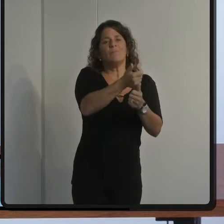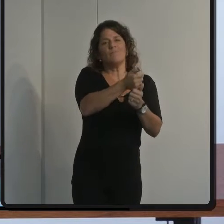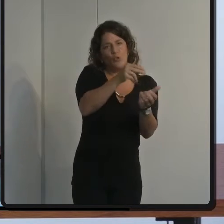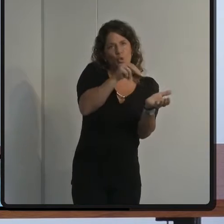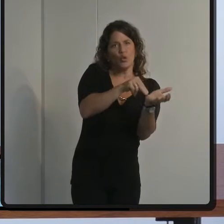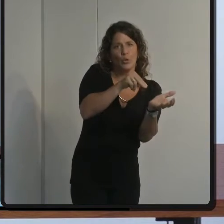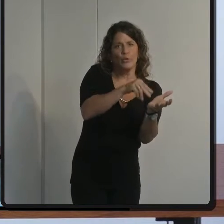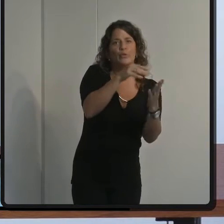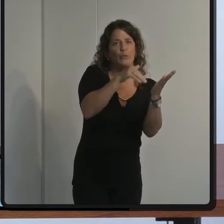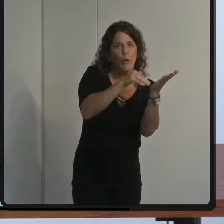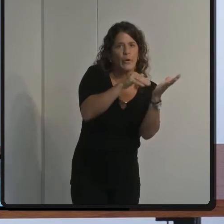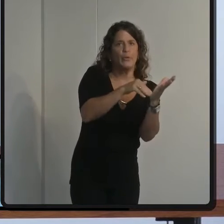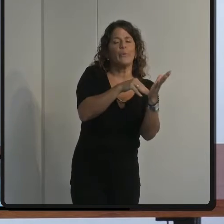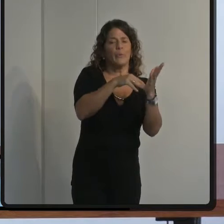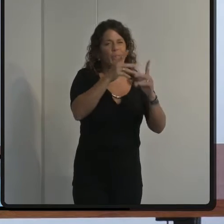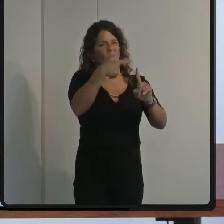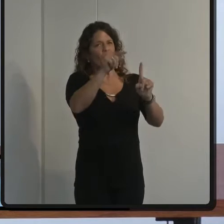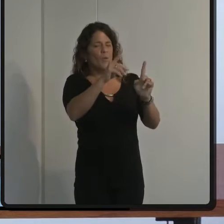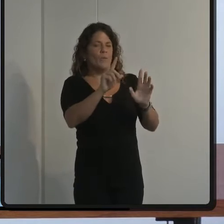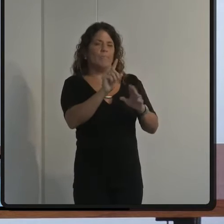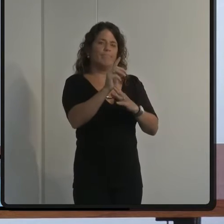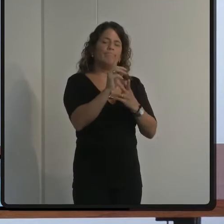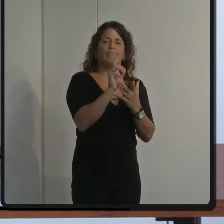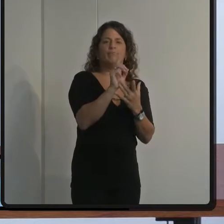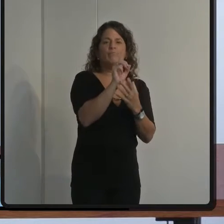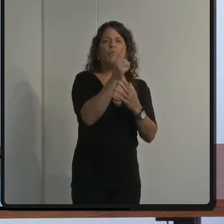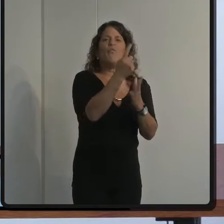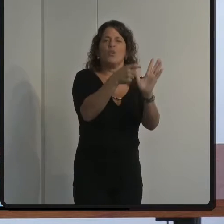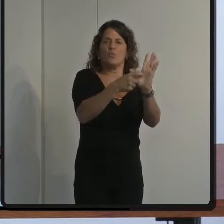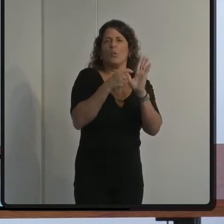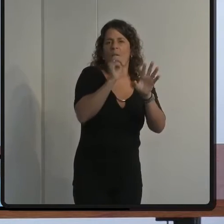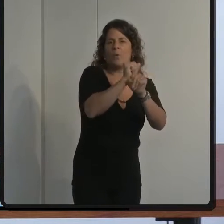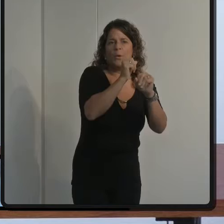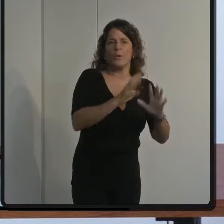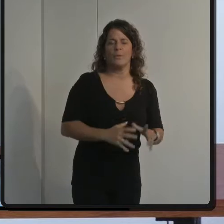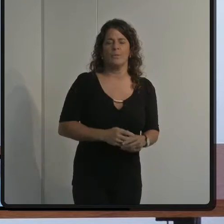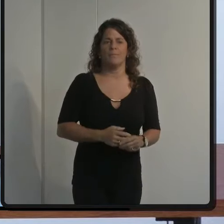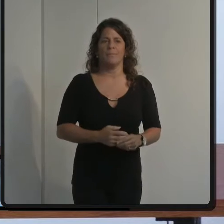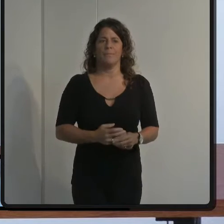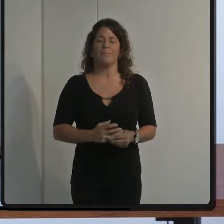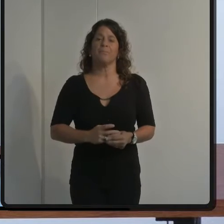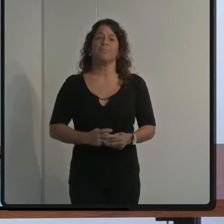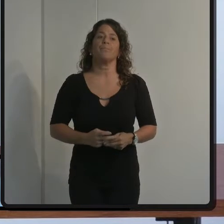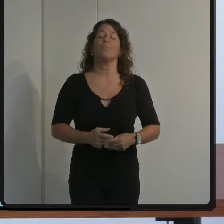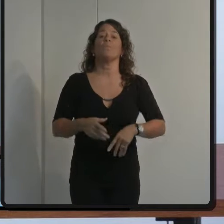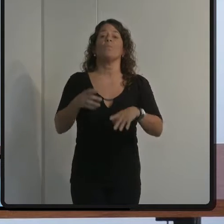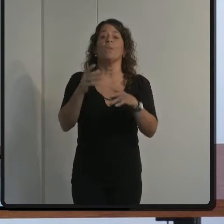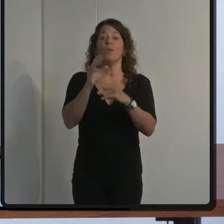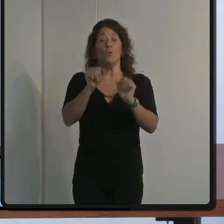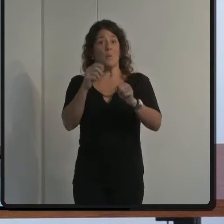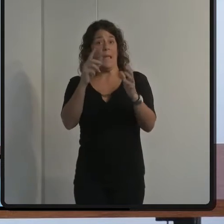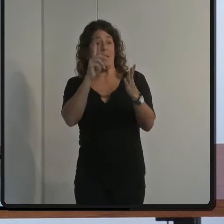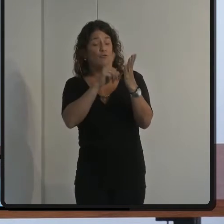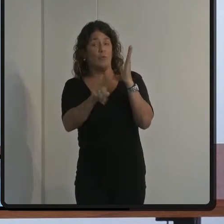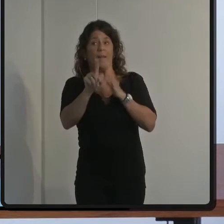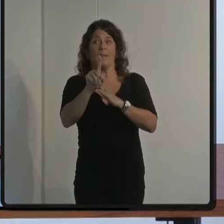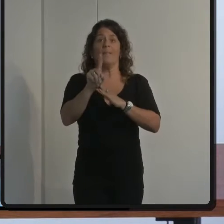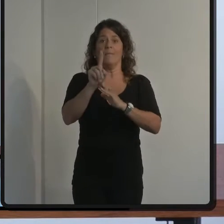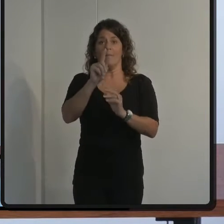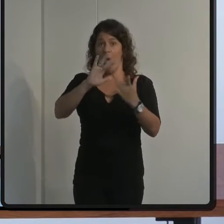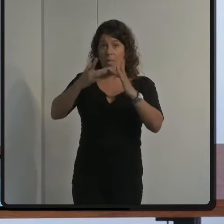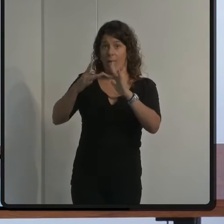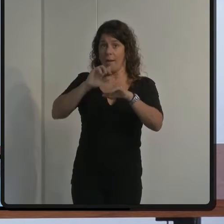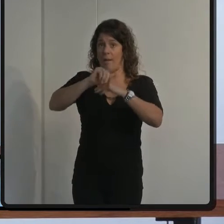Control District posts real-time air quality information for all the communities in Santa Barbara County on its website. The Air Pollution